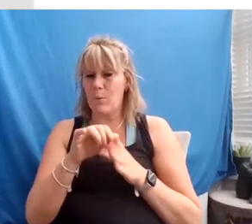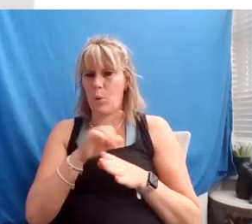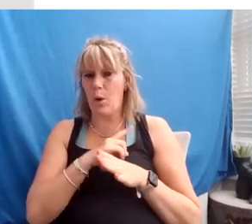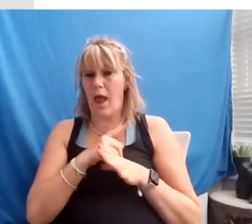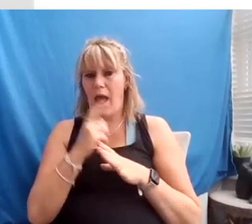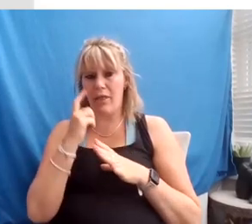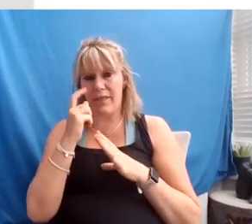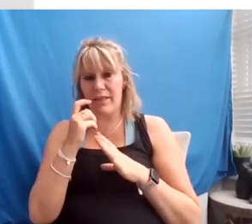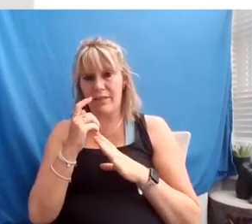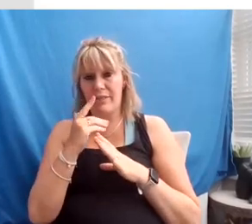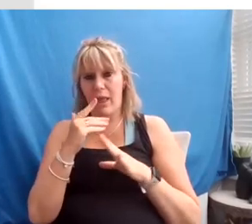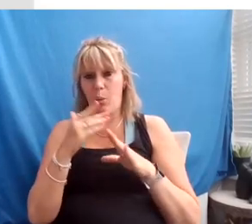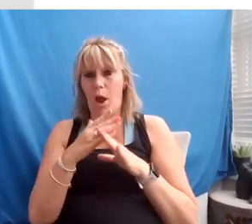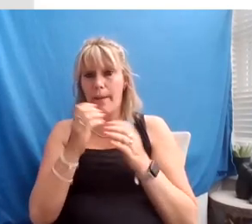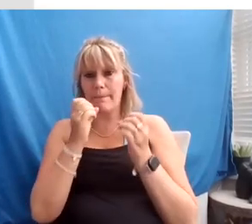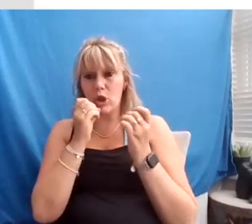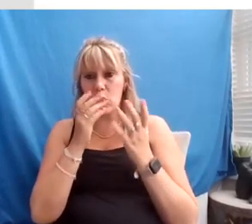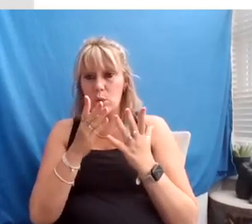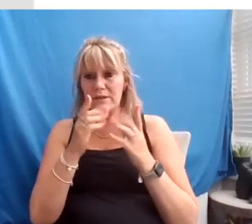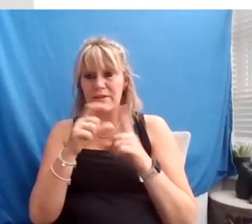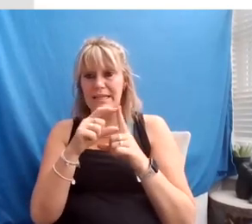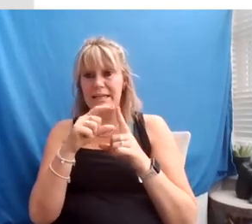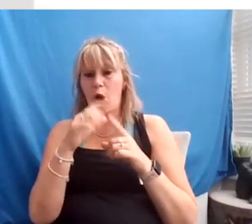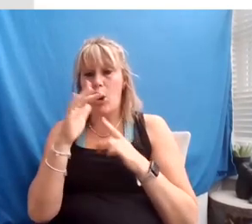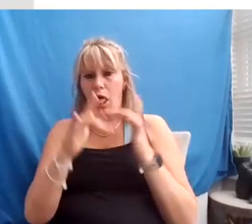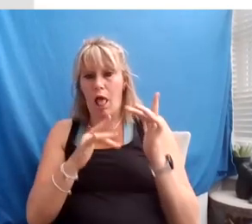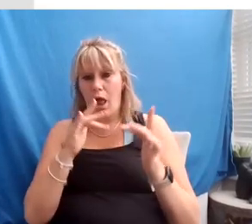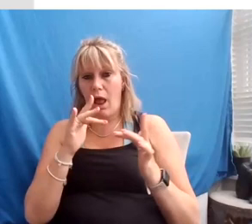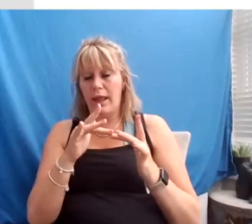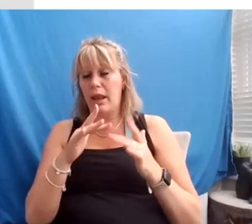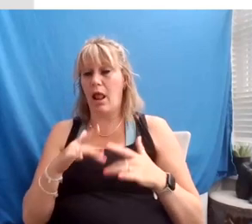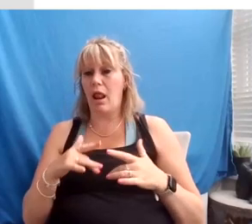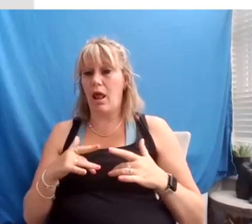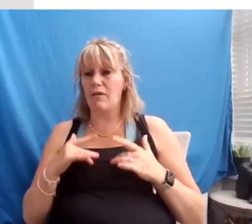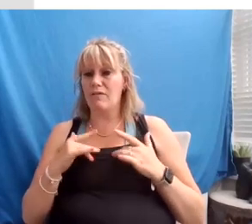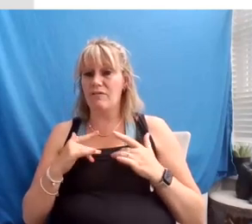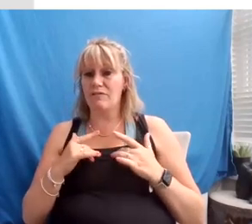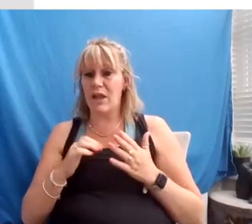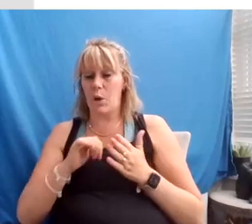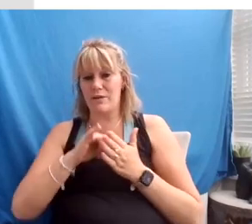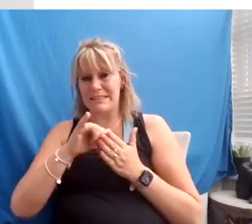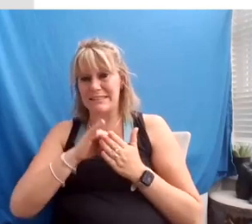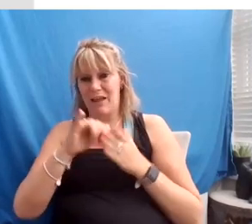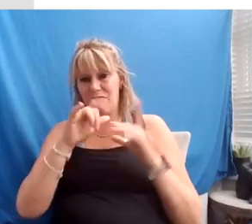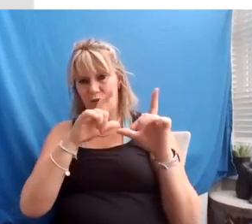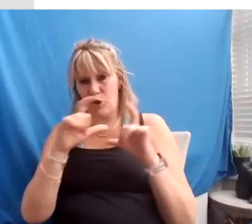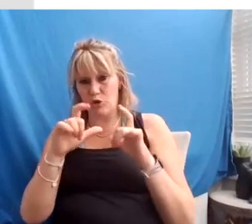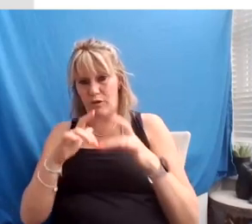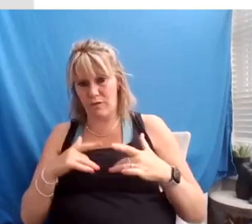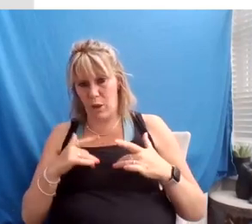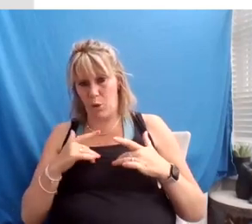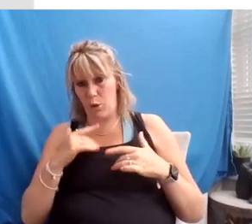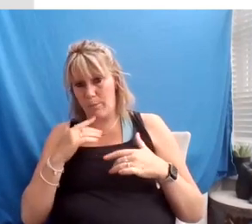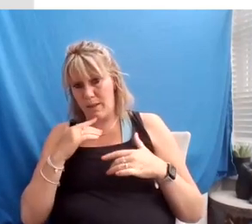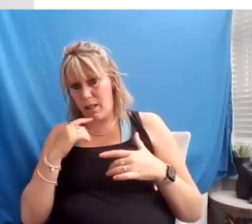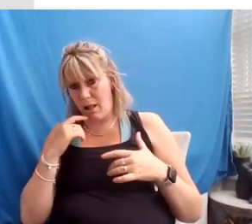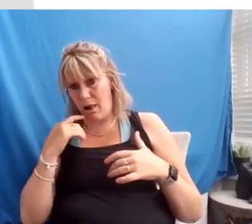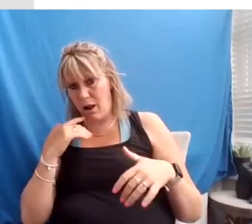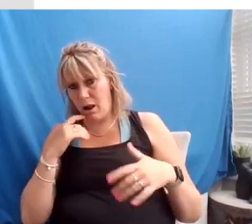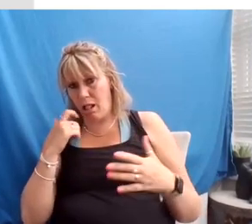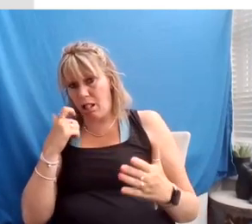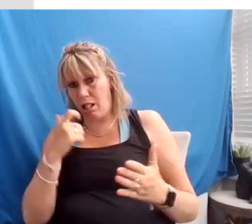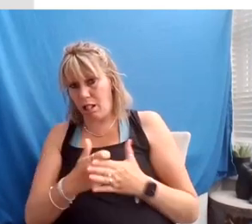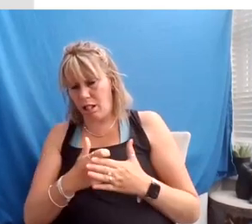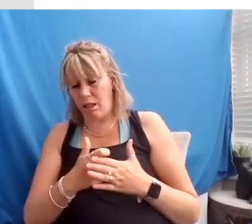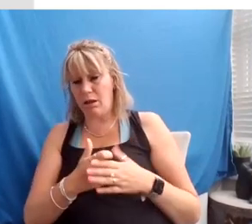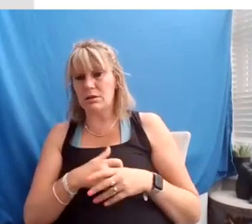beautifully digitally. And I think if they're scanned and photographed, you'll be very impressed. But yeah, there's things